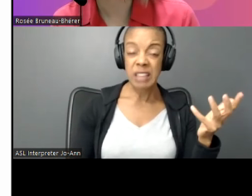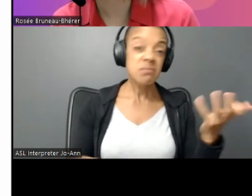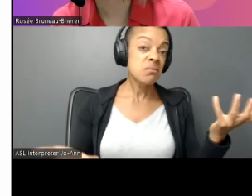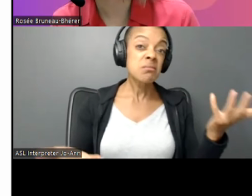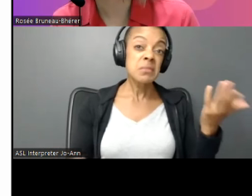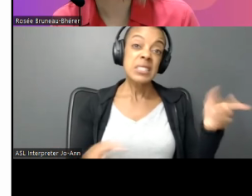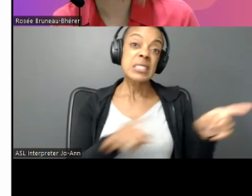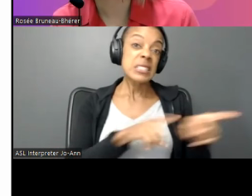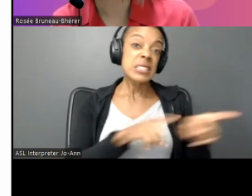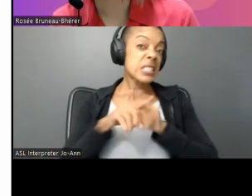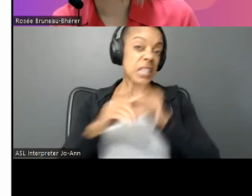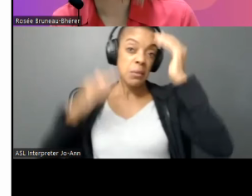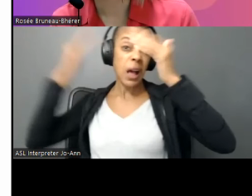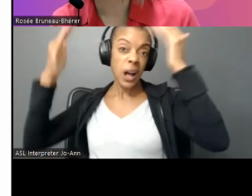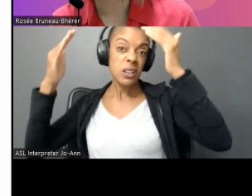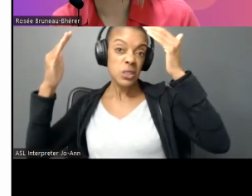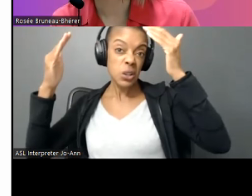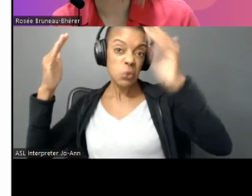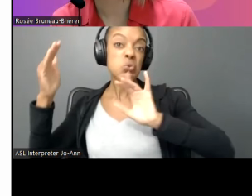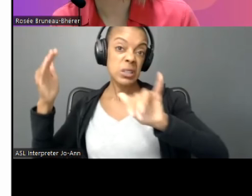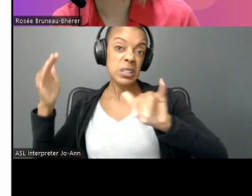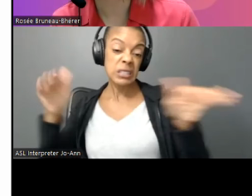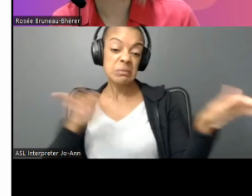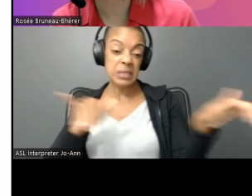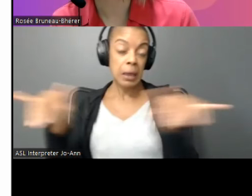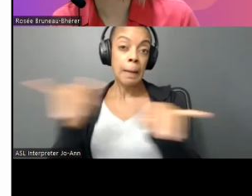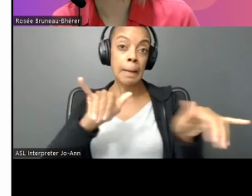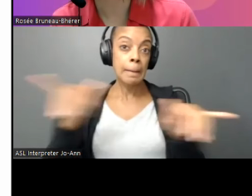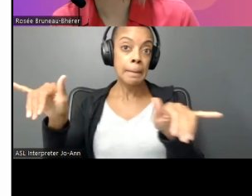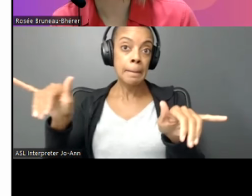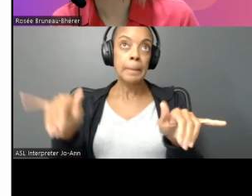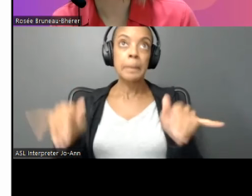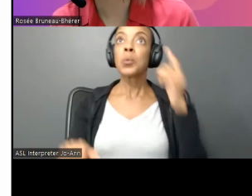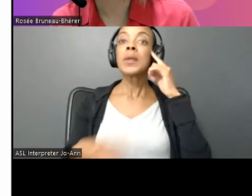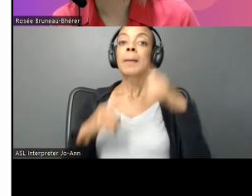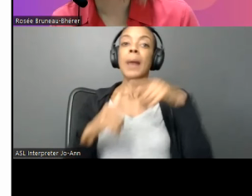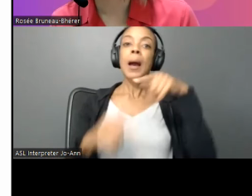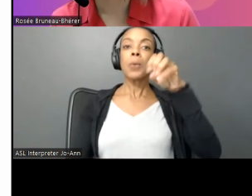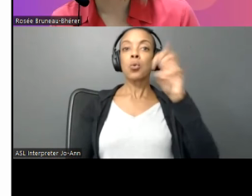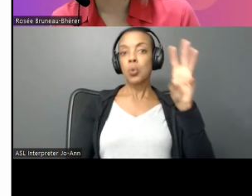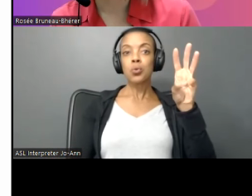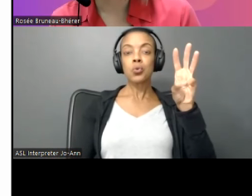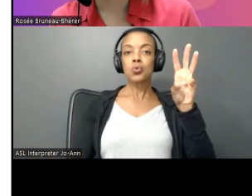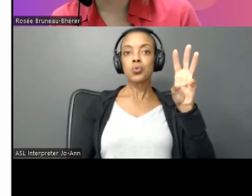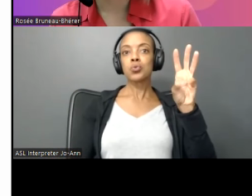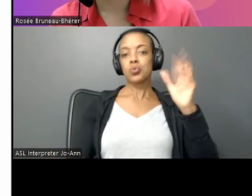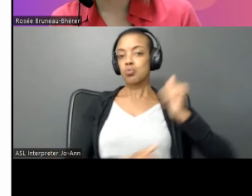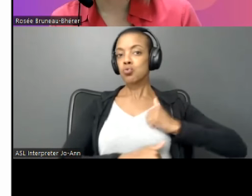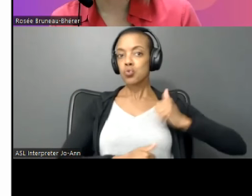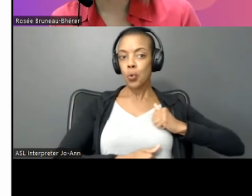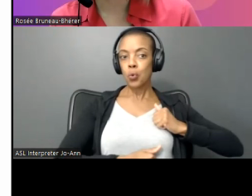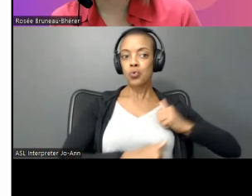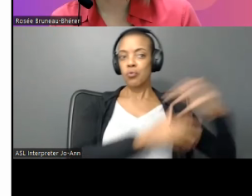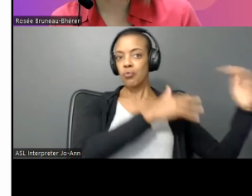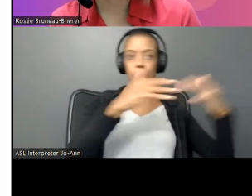adults. Let's think of people who are coming back from war, or whose house